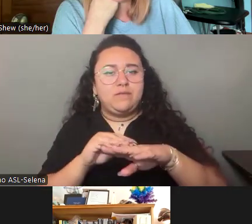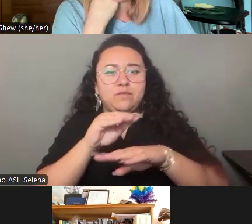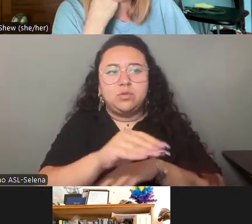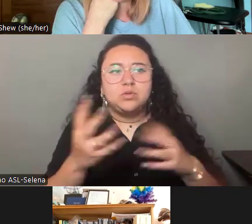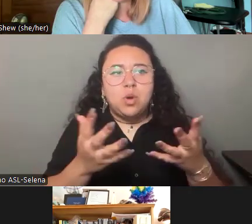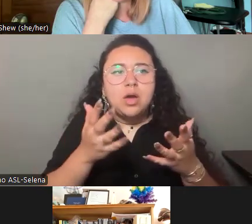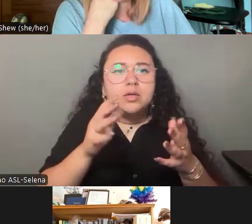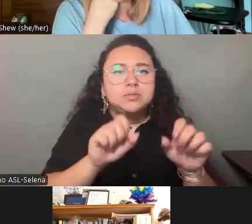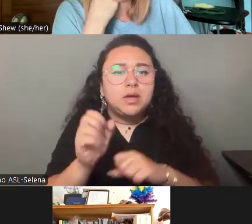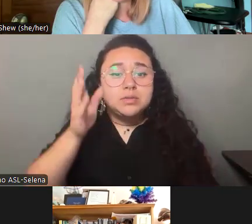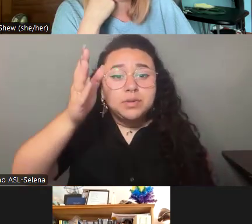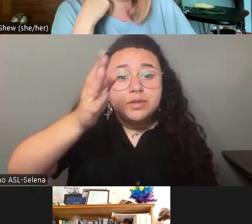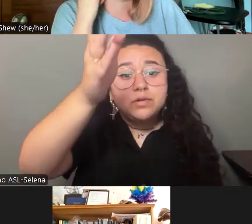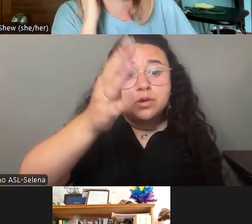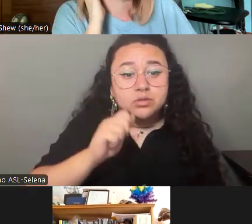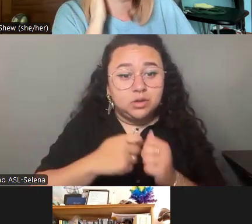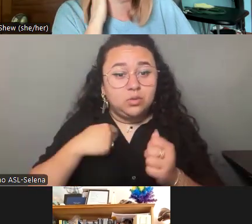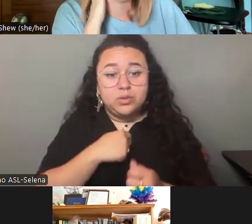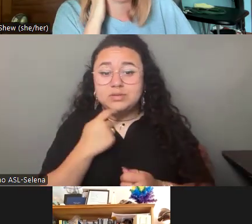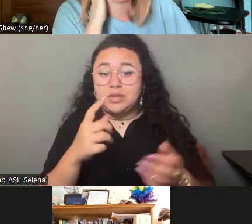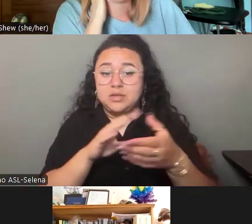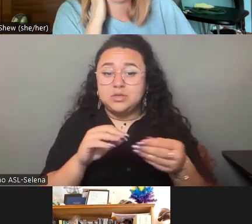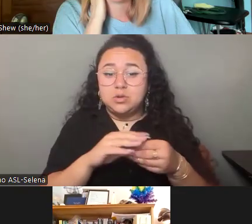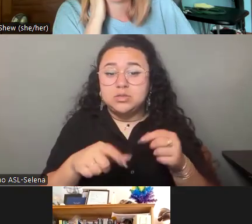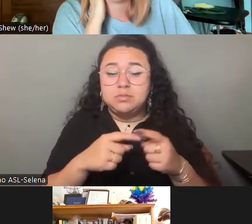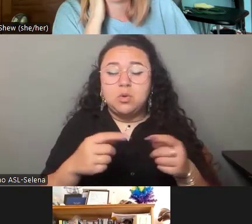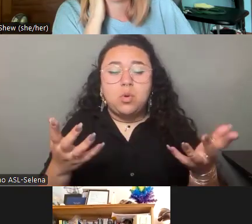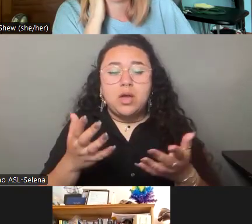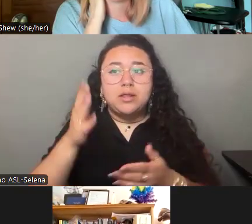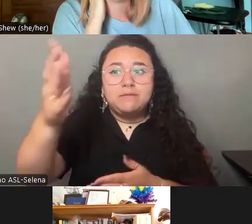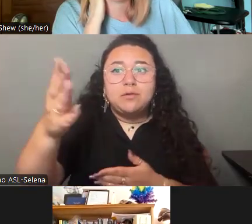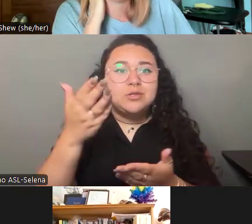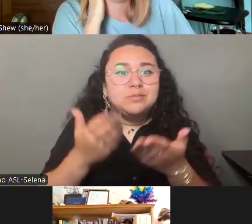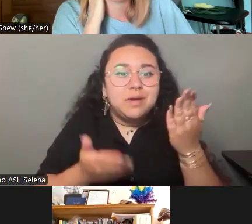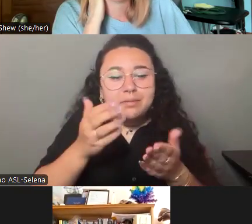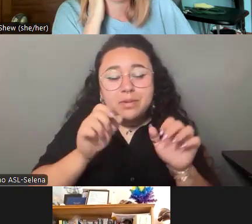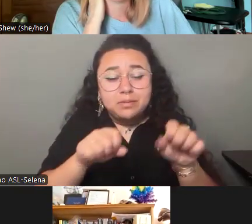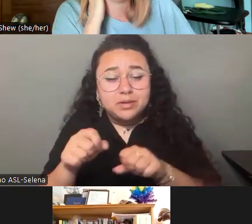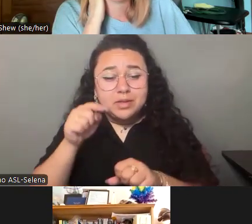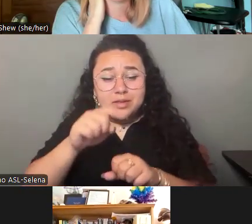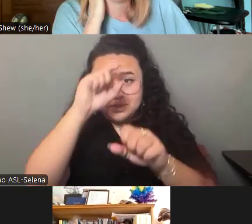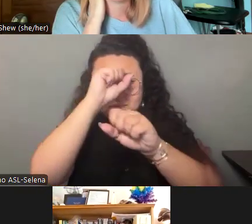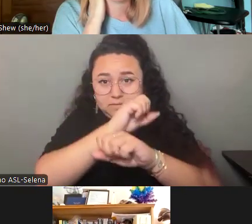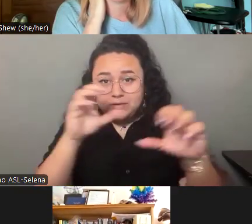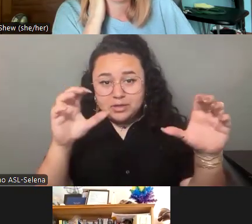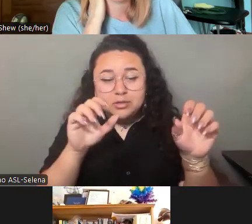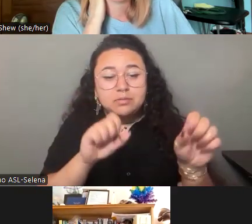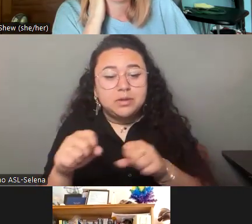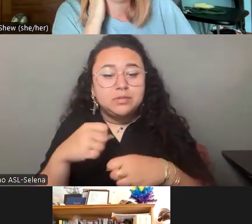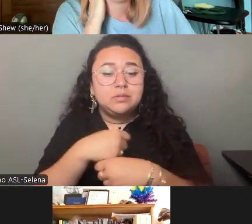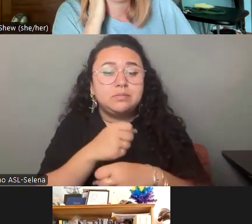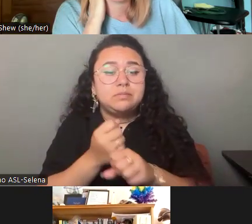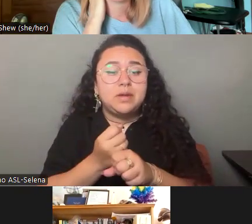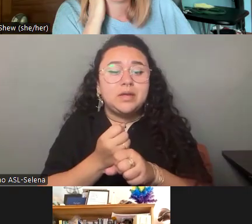we even tell stories about what might be possible. And so this vision of being able to make